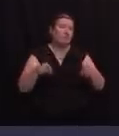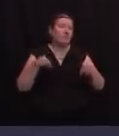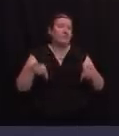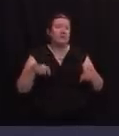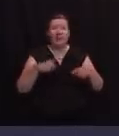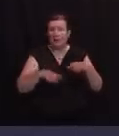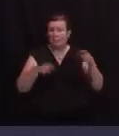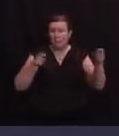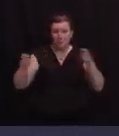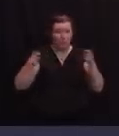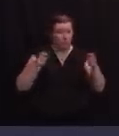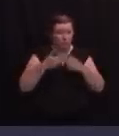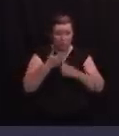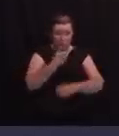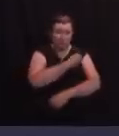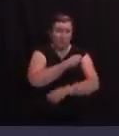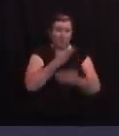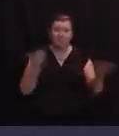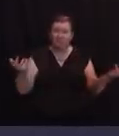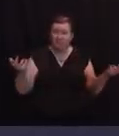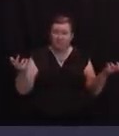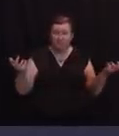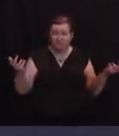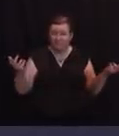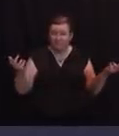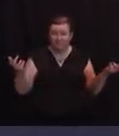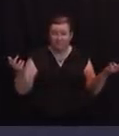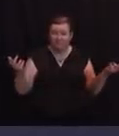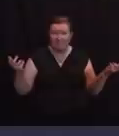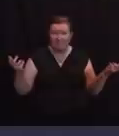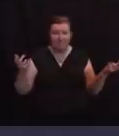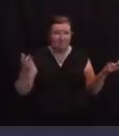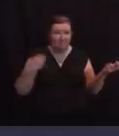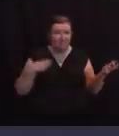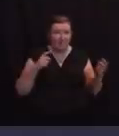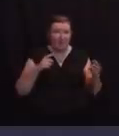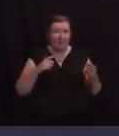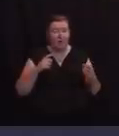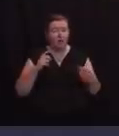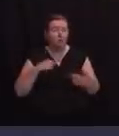by our vaccines? I've heard that's a concern.